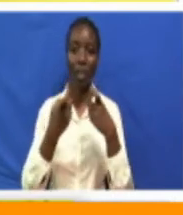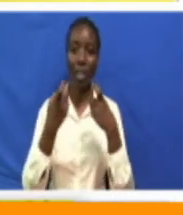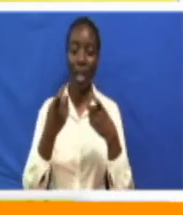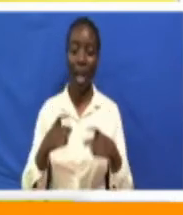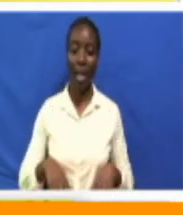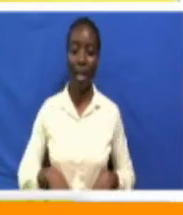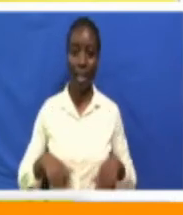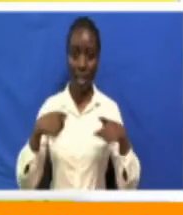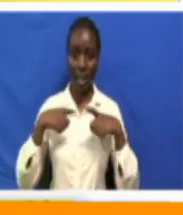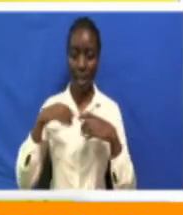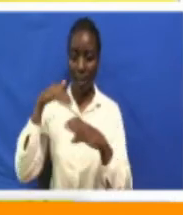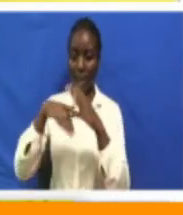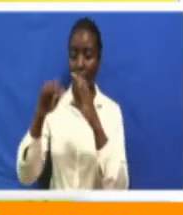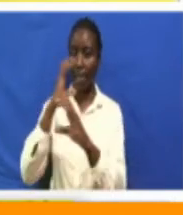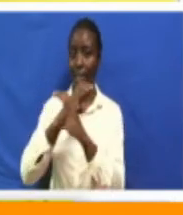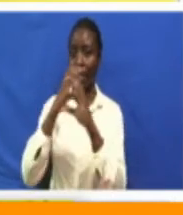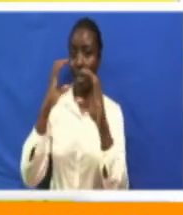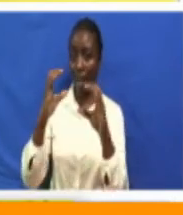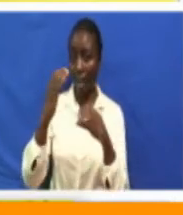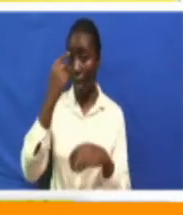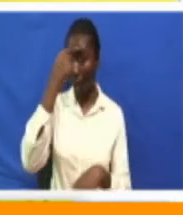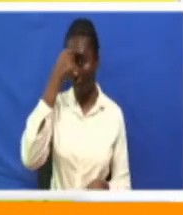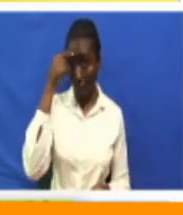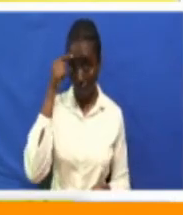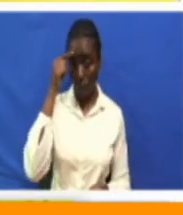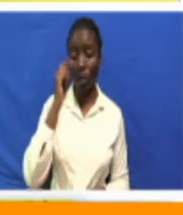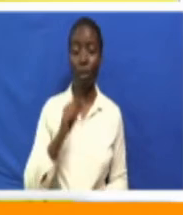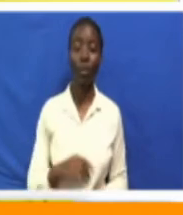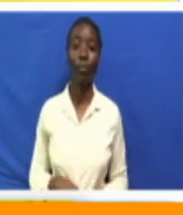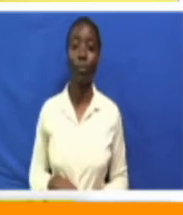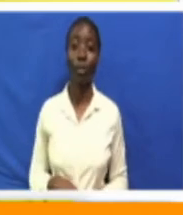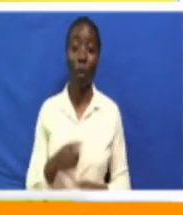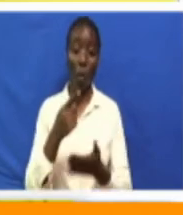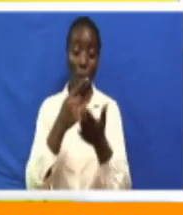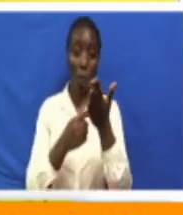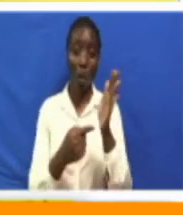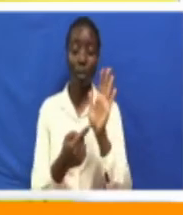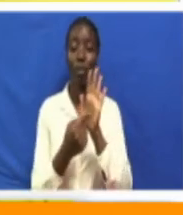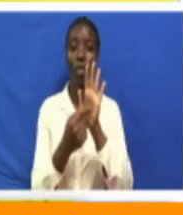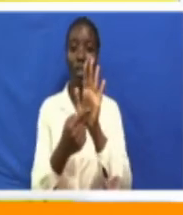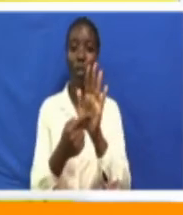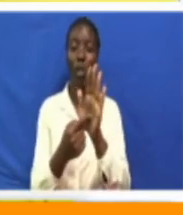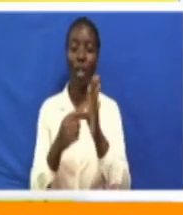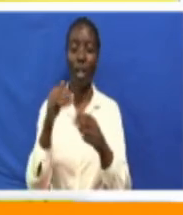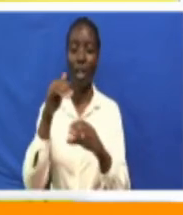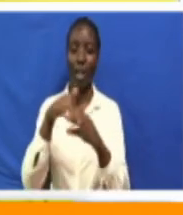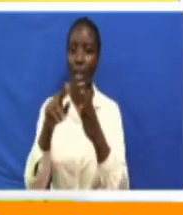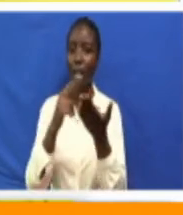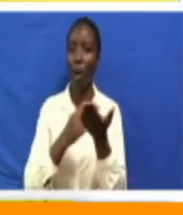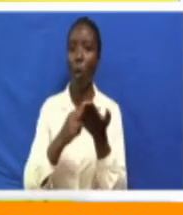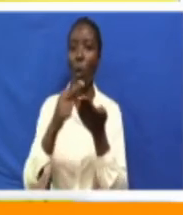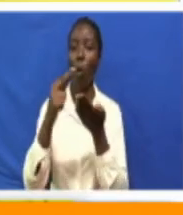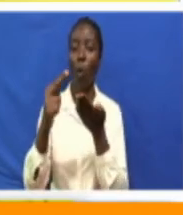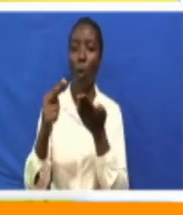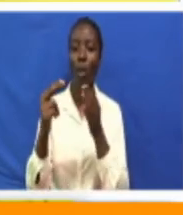Christ because of what transpired in the Holy